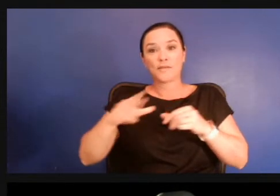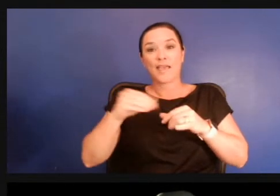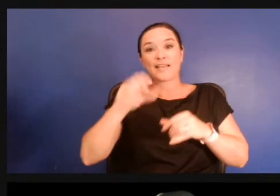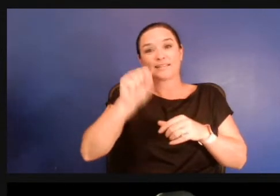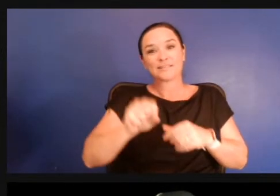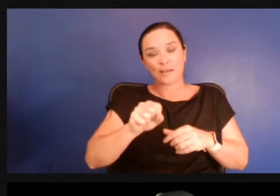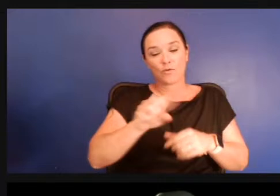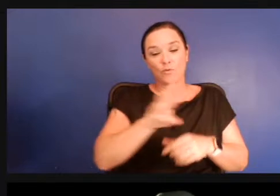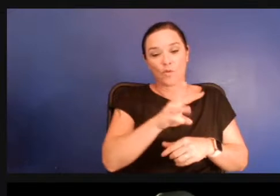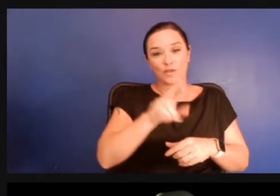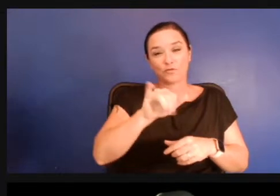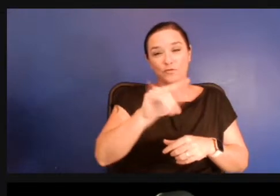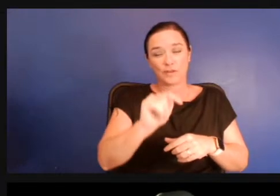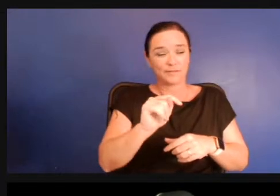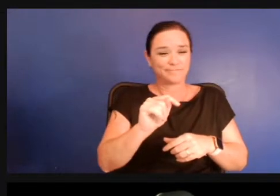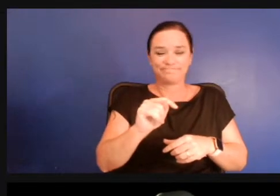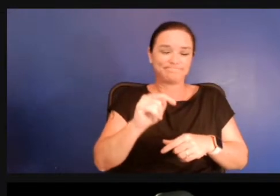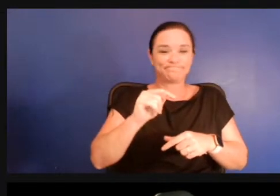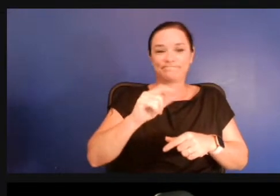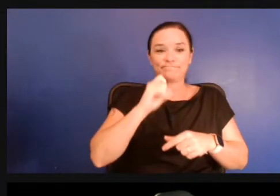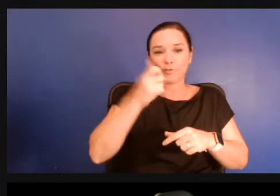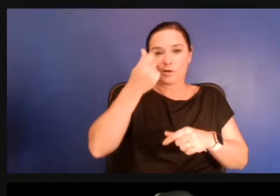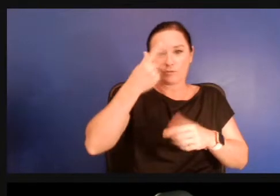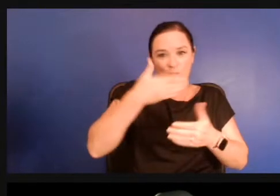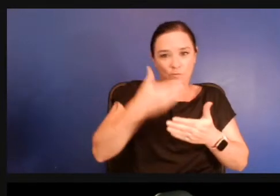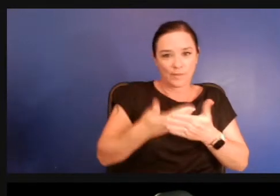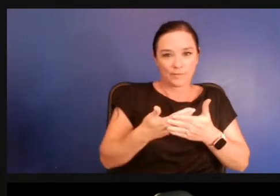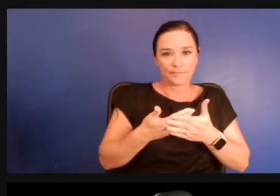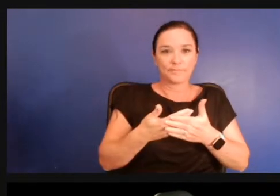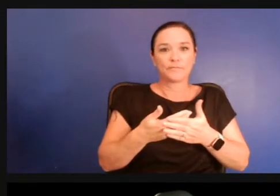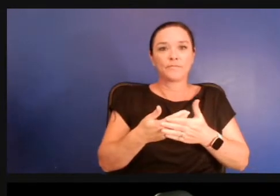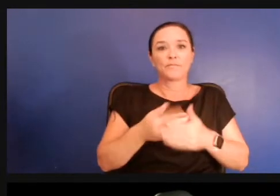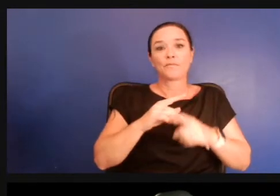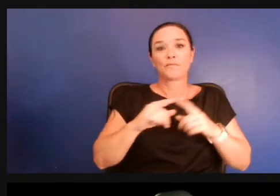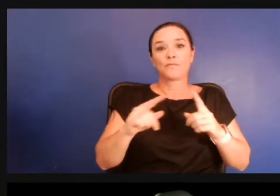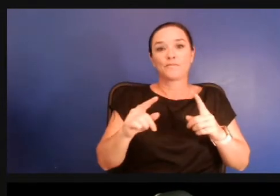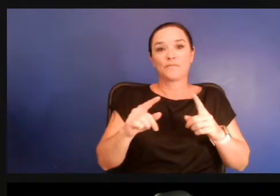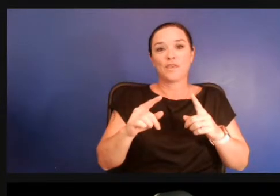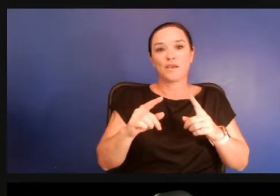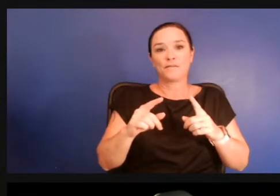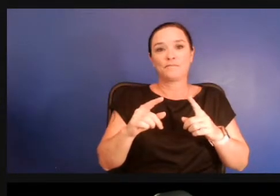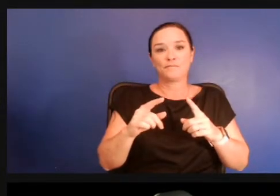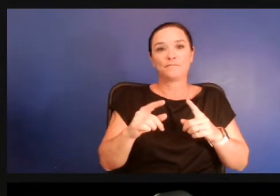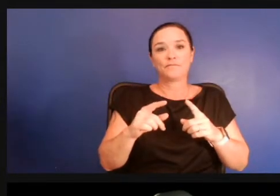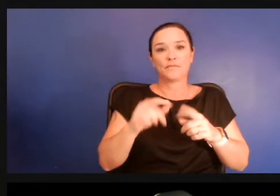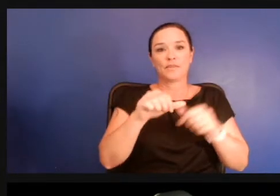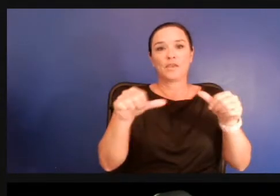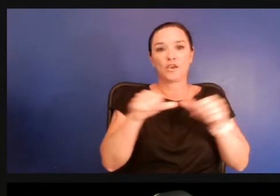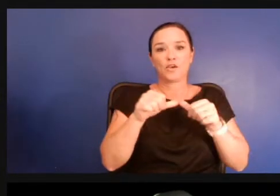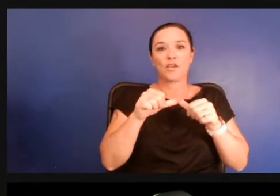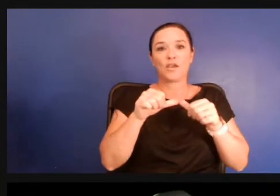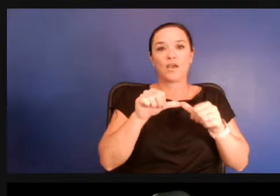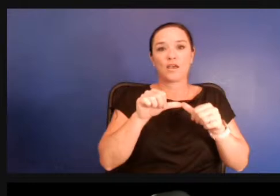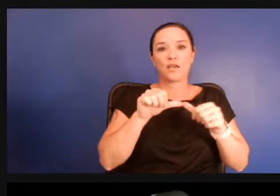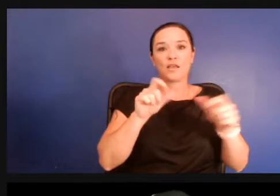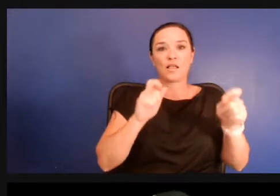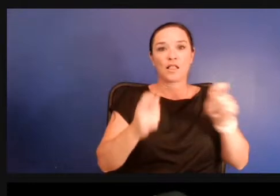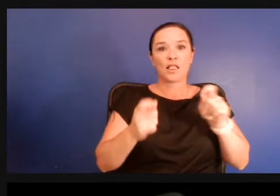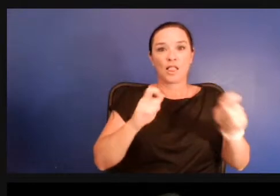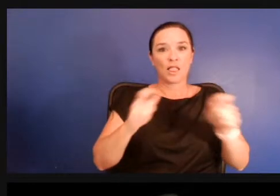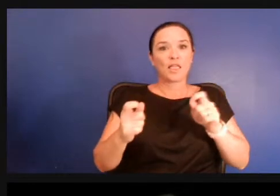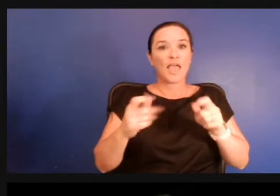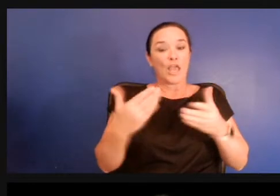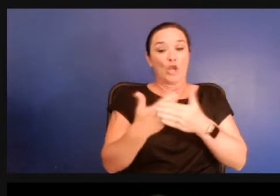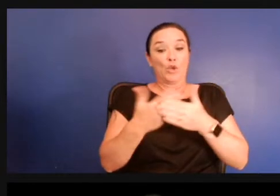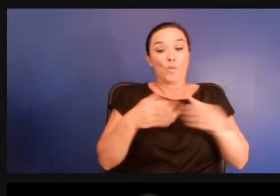well understood, but the area is dynamic and new pathways can be